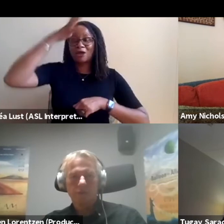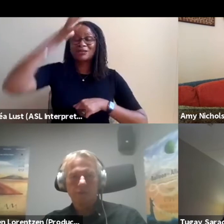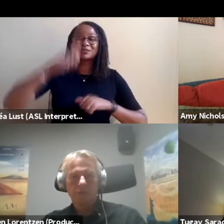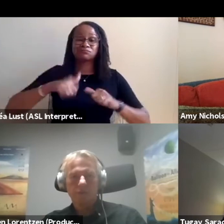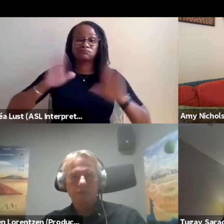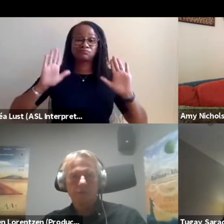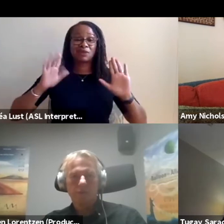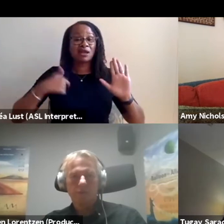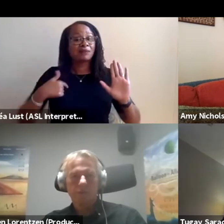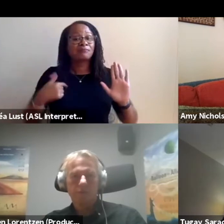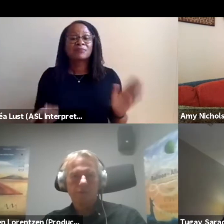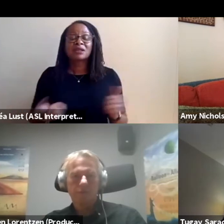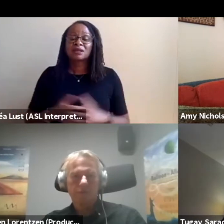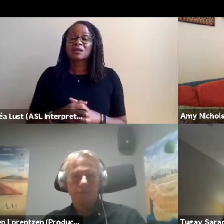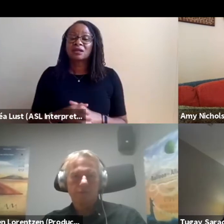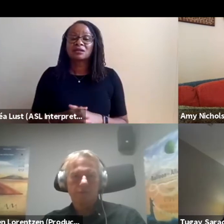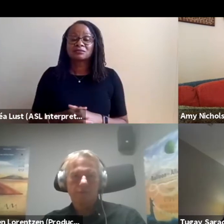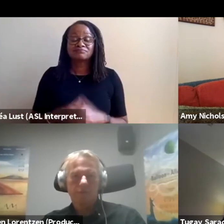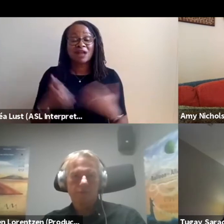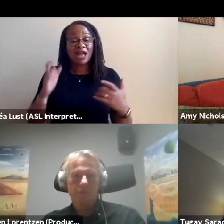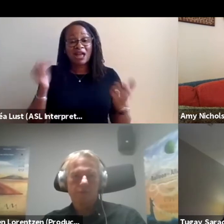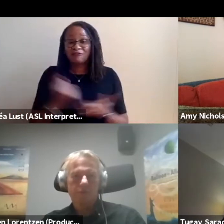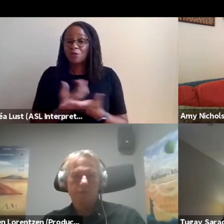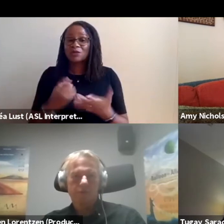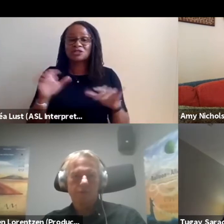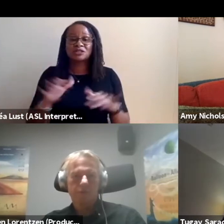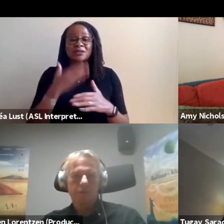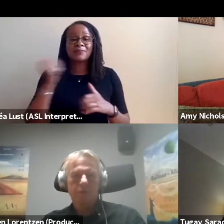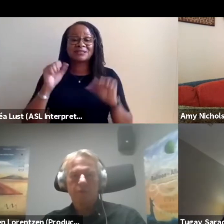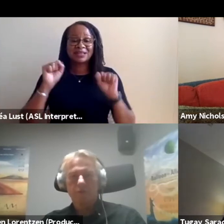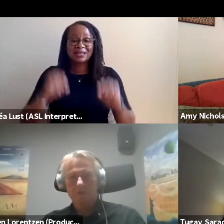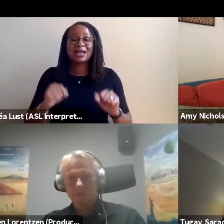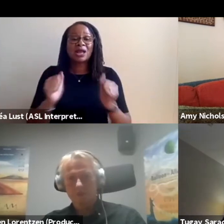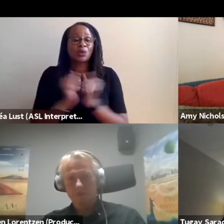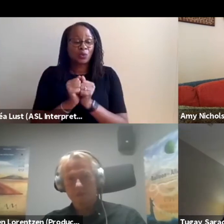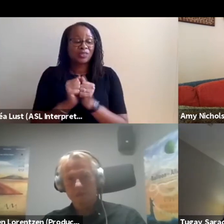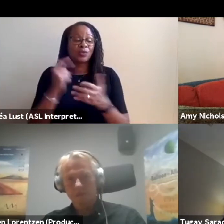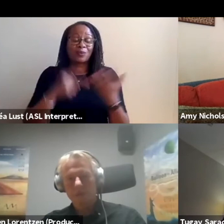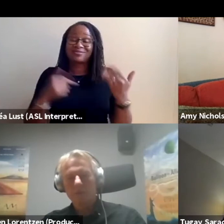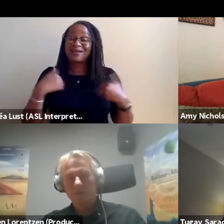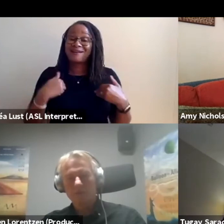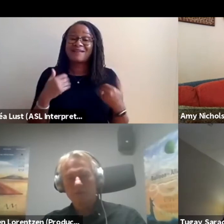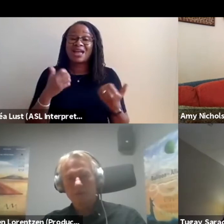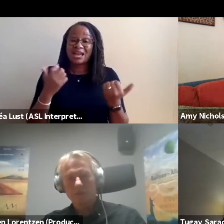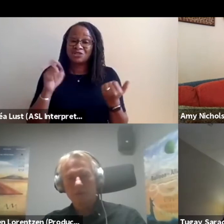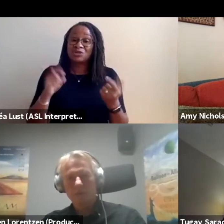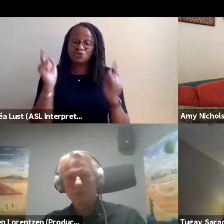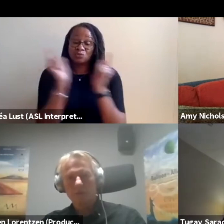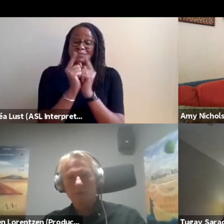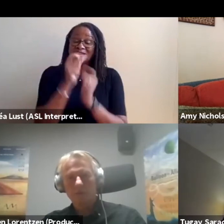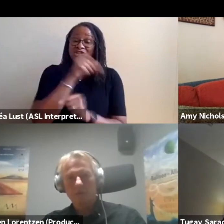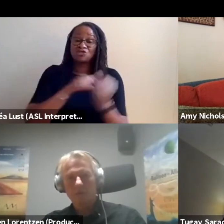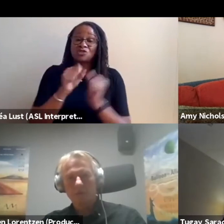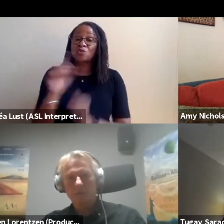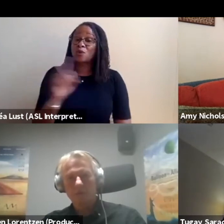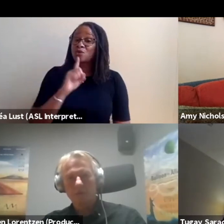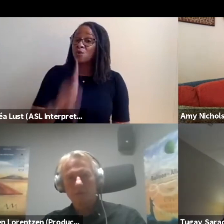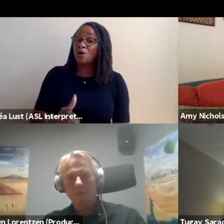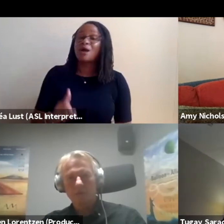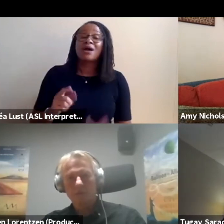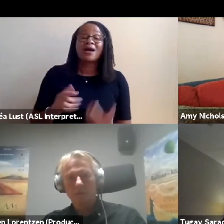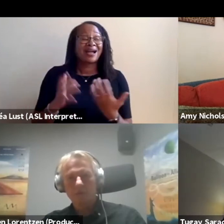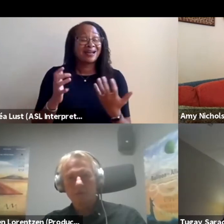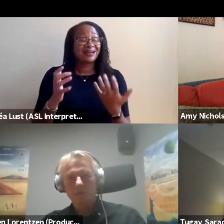I on this side, and everybody has to do a step to meet each other in the middle. And that's what we did, and we become good friends, and I'm